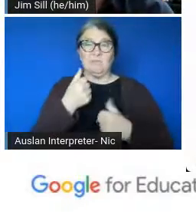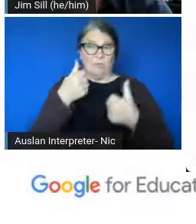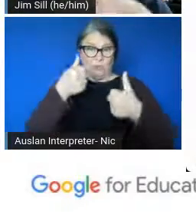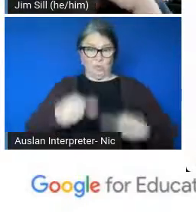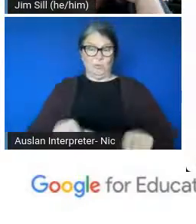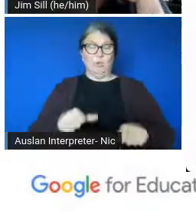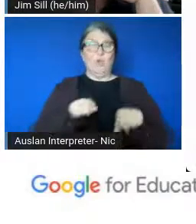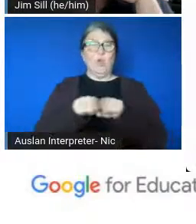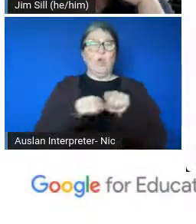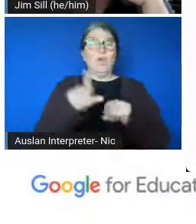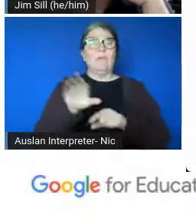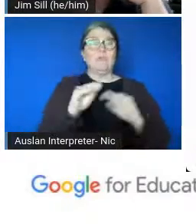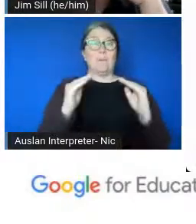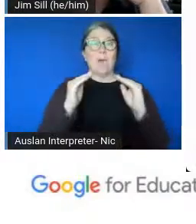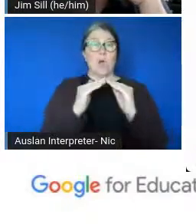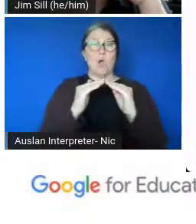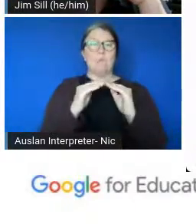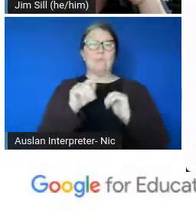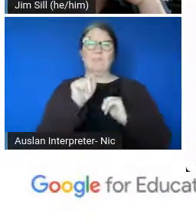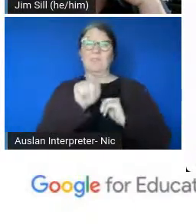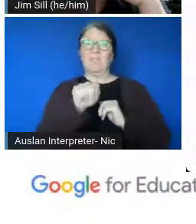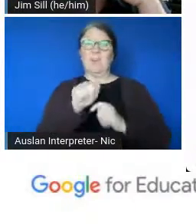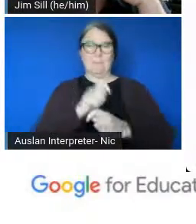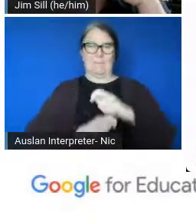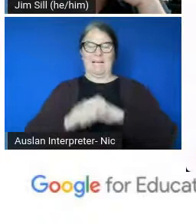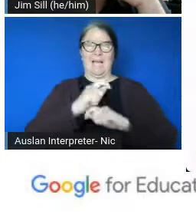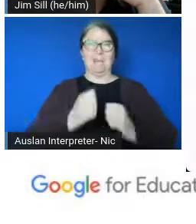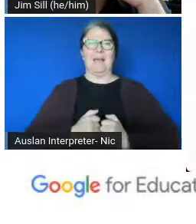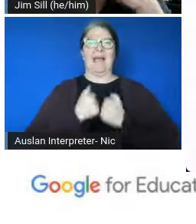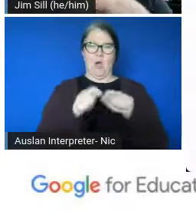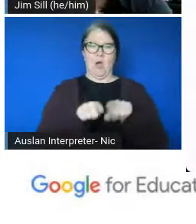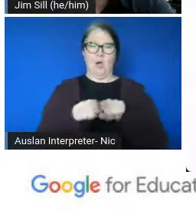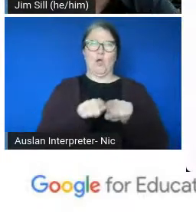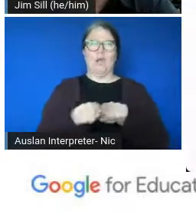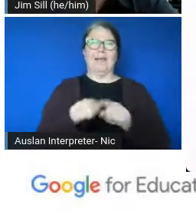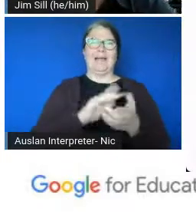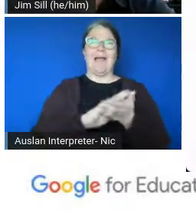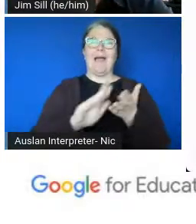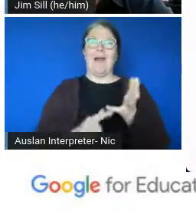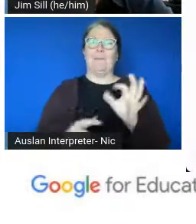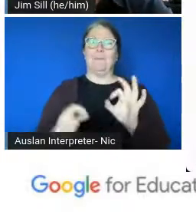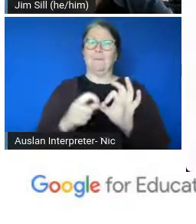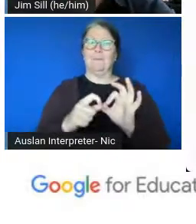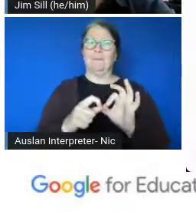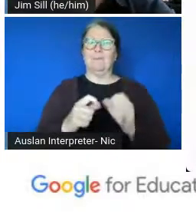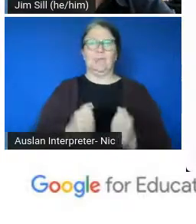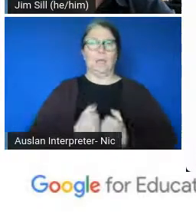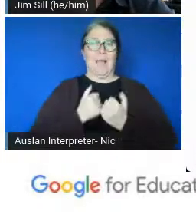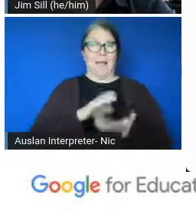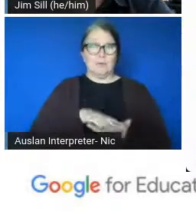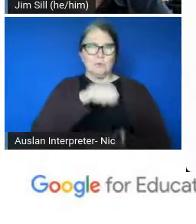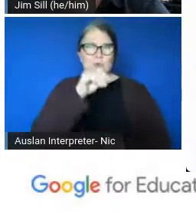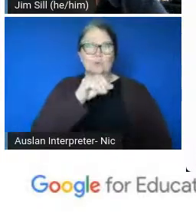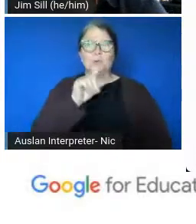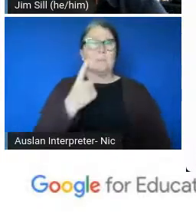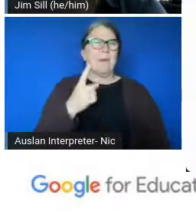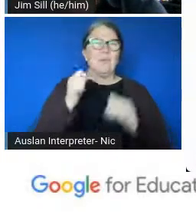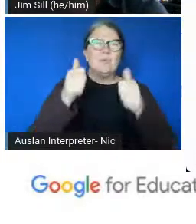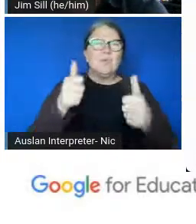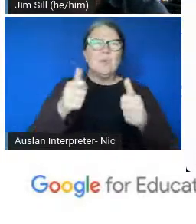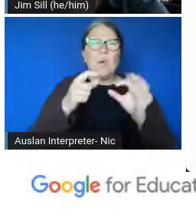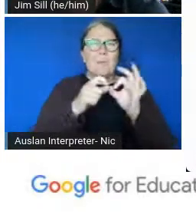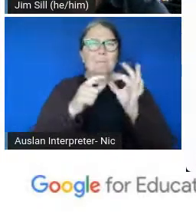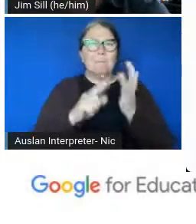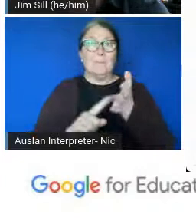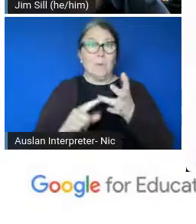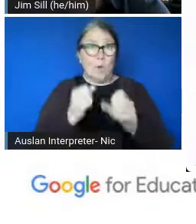learning hub for our students, but it's also a really great tool as a blog or as a portfolio